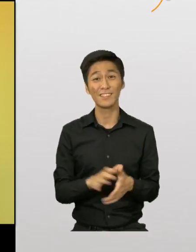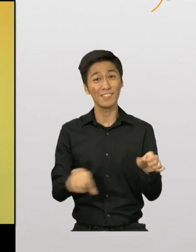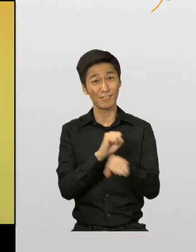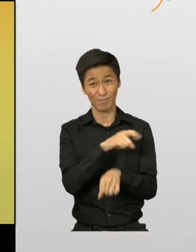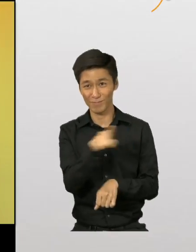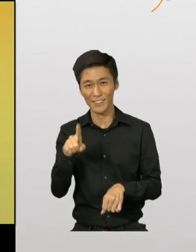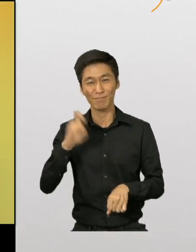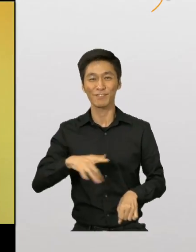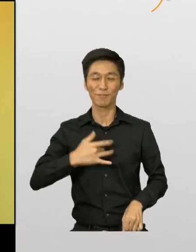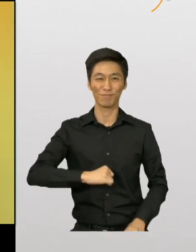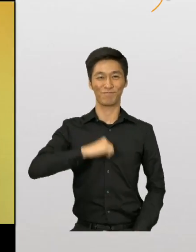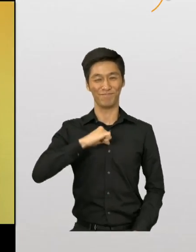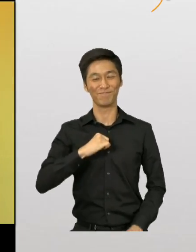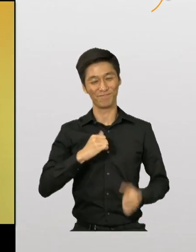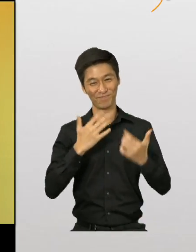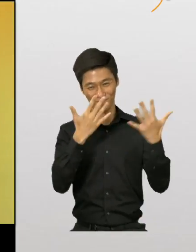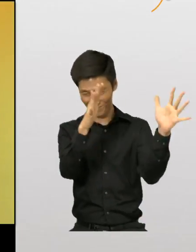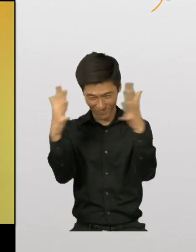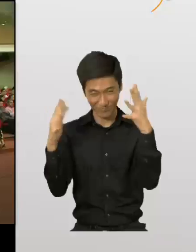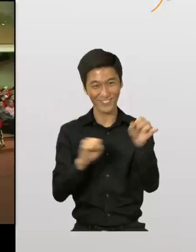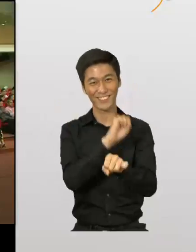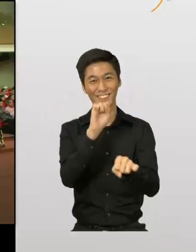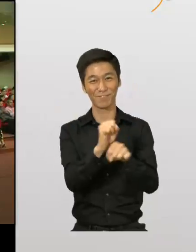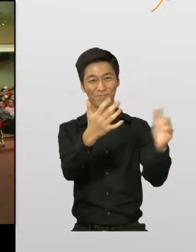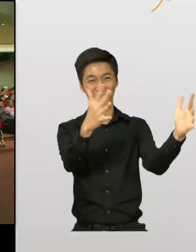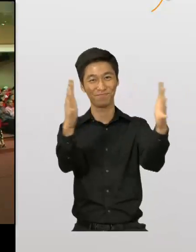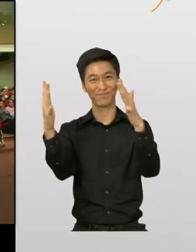ourselves. Well done, Team Singapore.